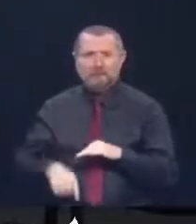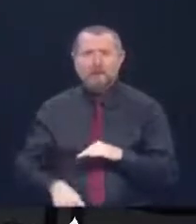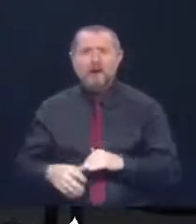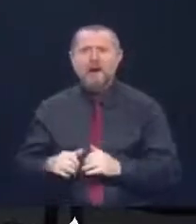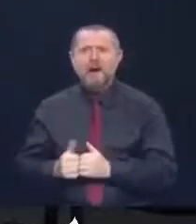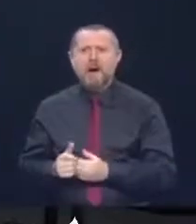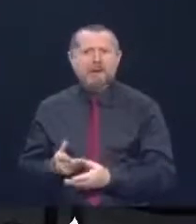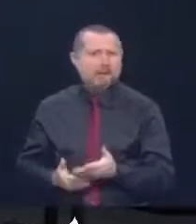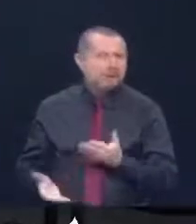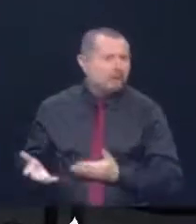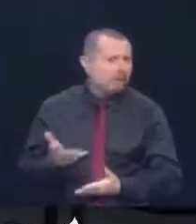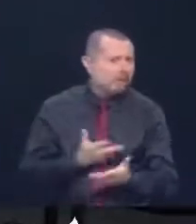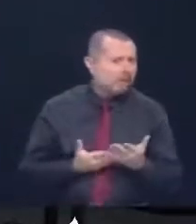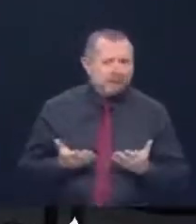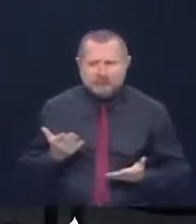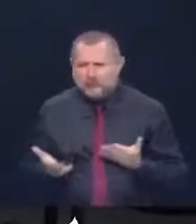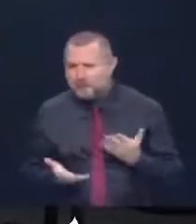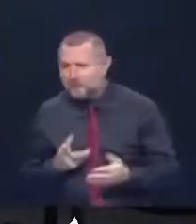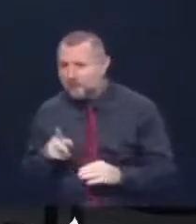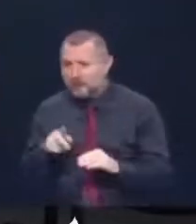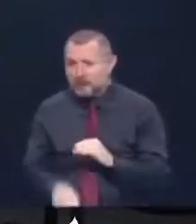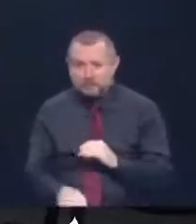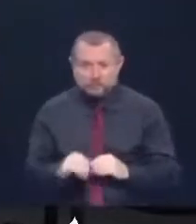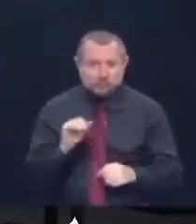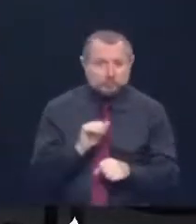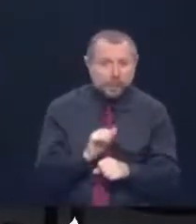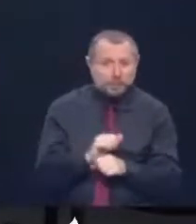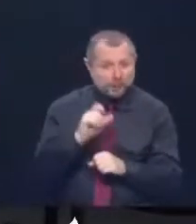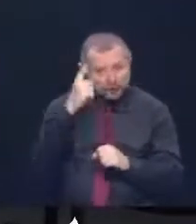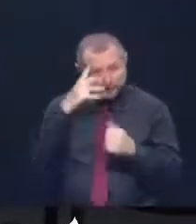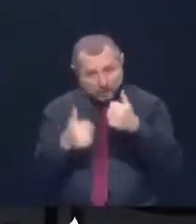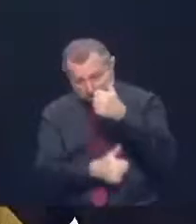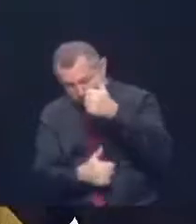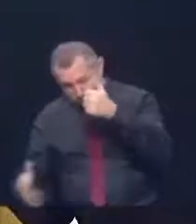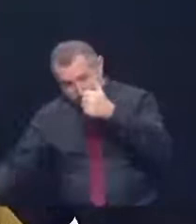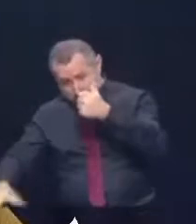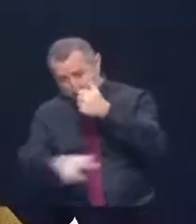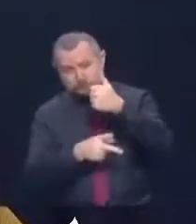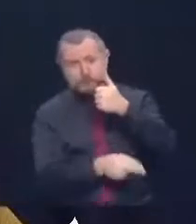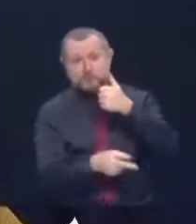include maybe even job cuts in the public sector?